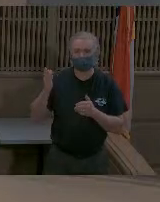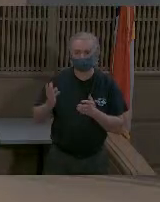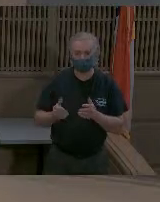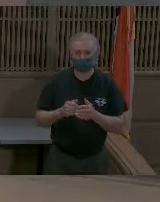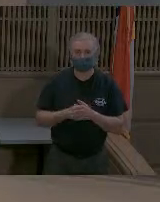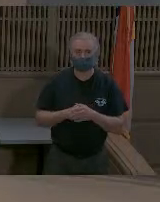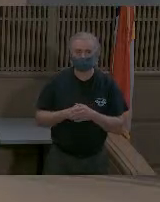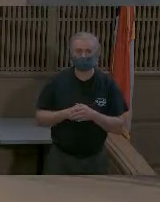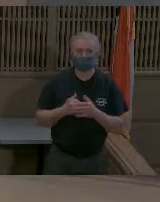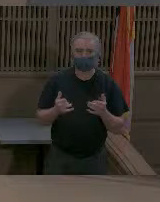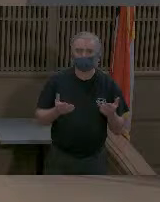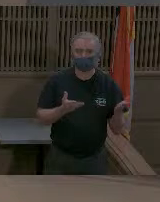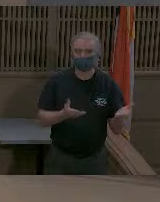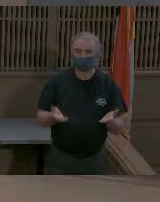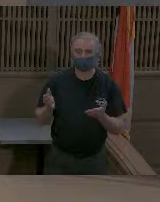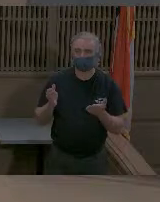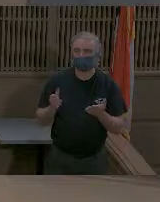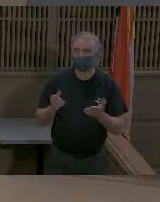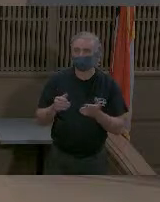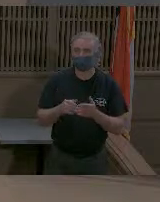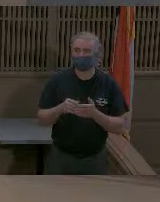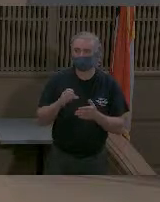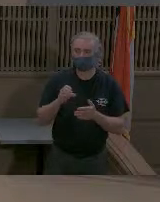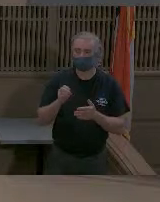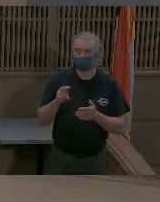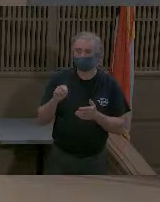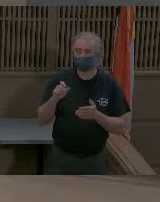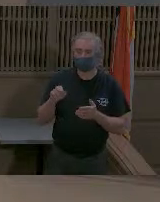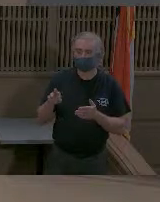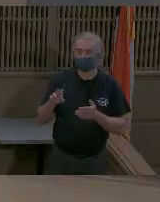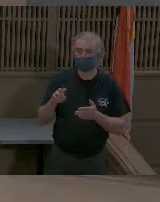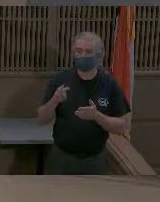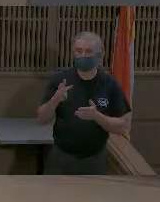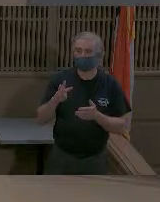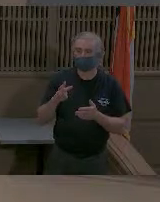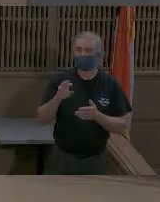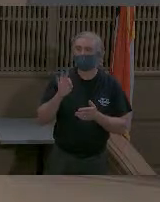I'd like to bring up now Dougherty County Coroner, Mr. Michael Fowler.